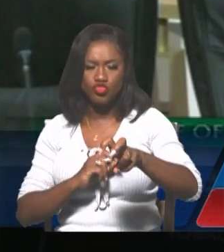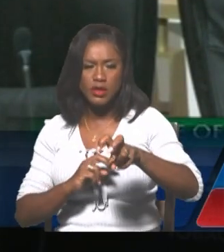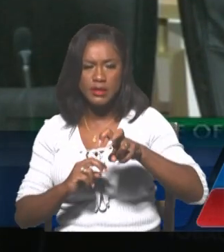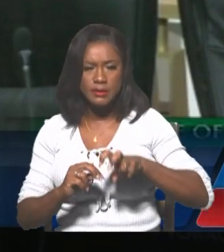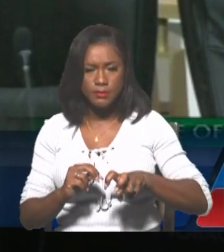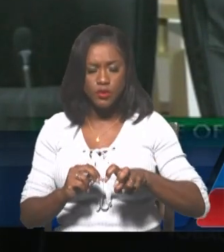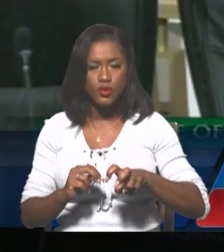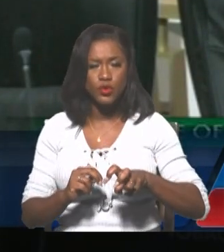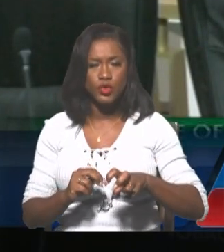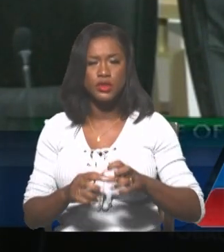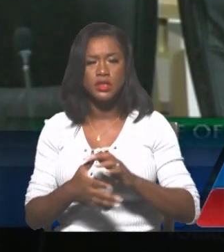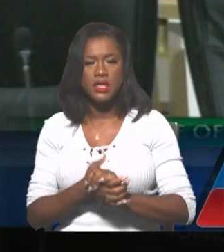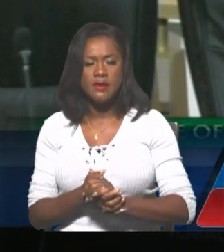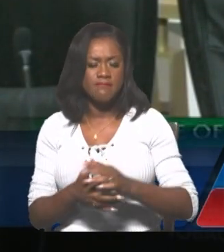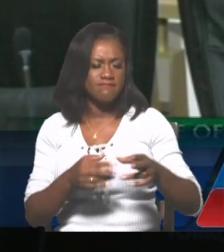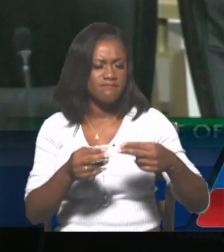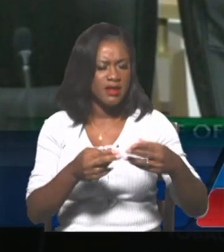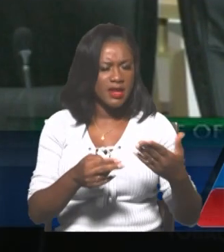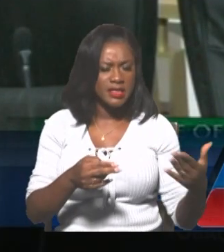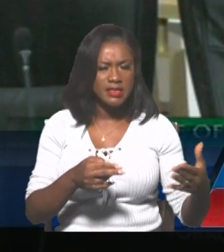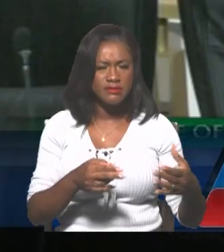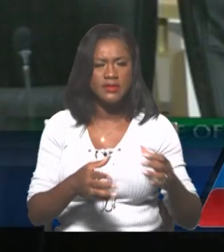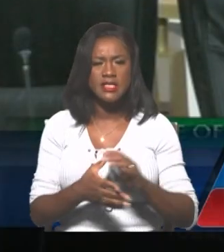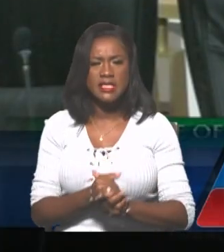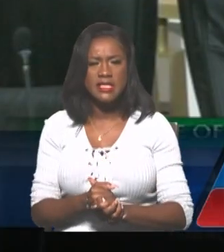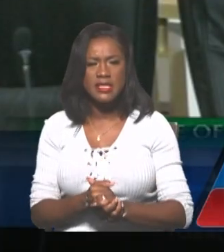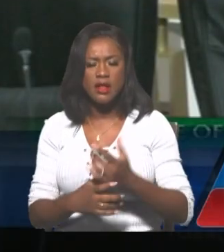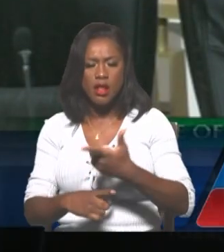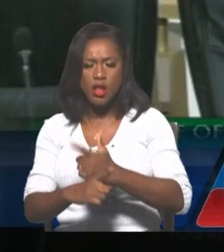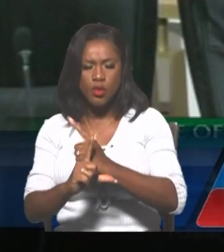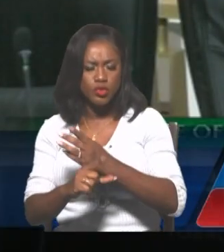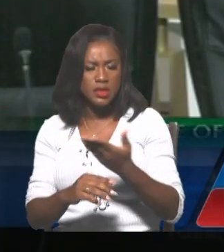transportation, recreation, credit and capacity